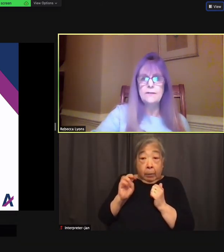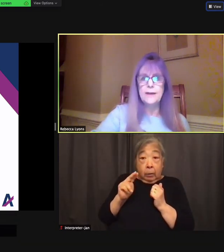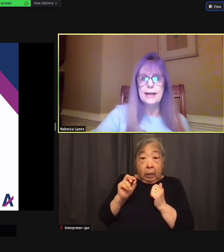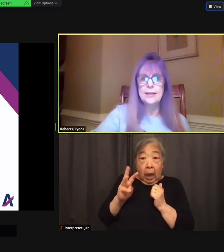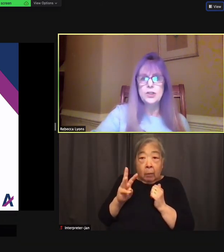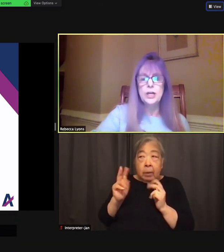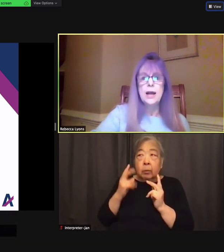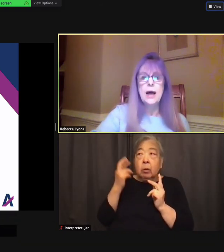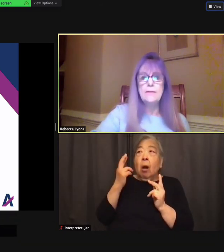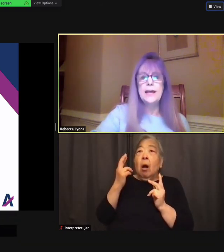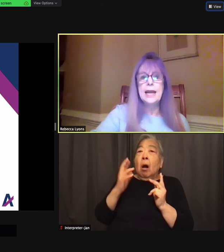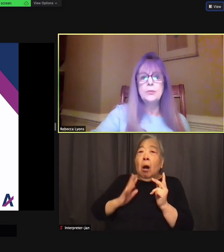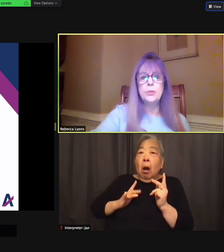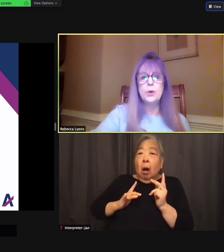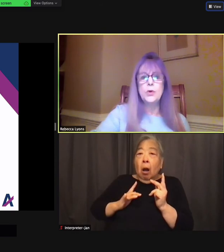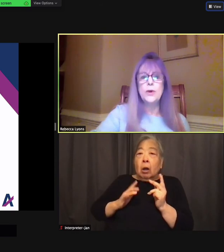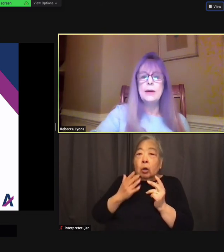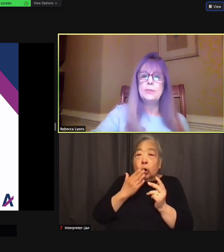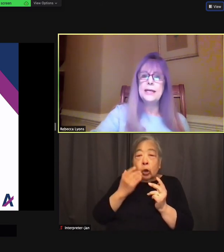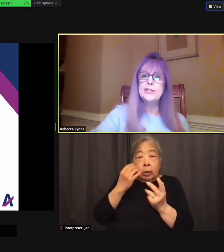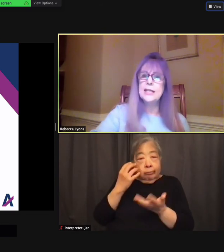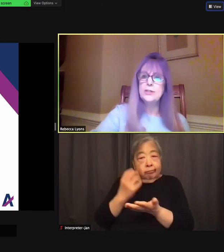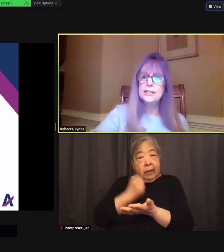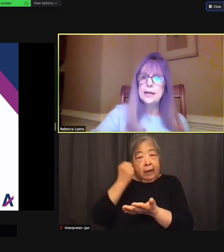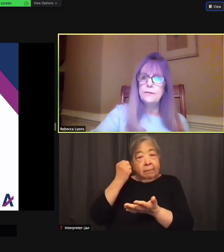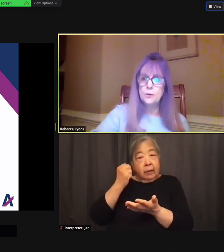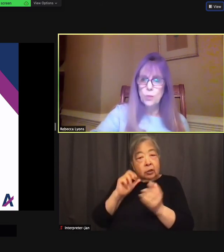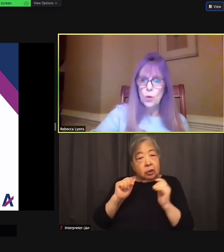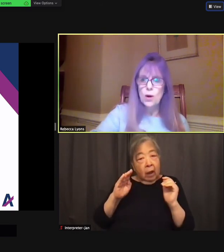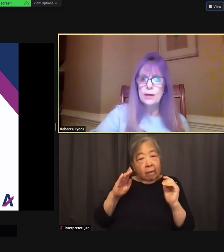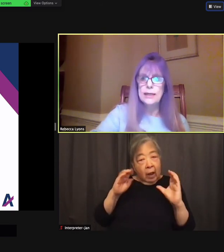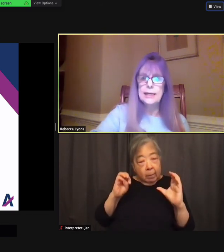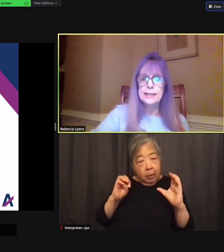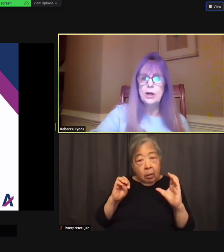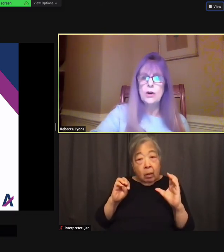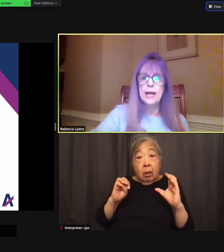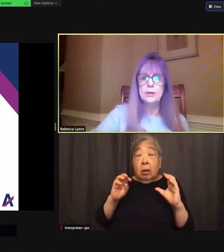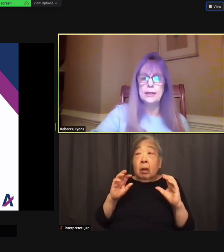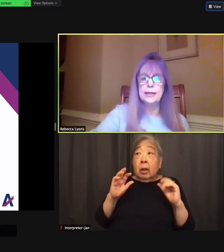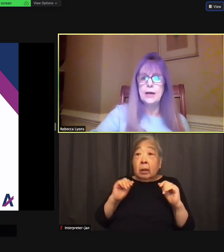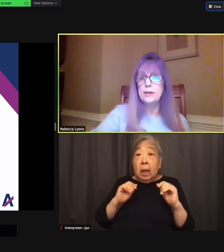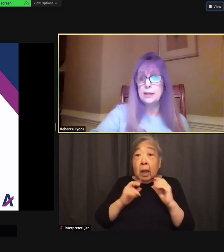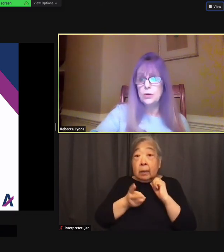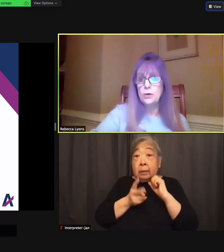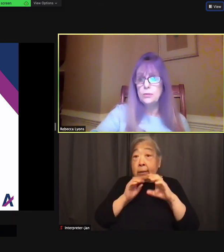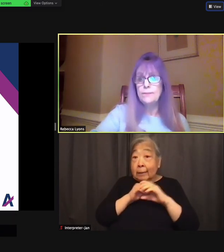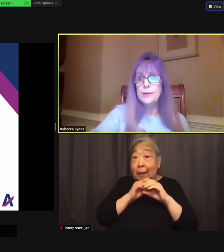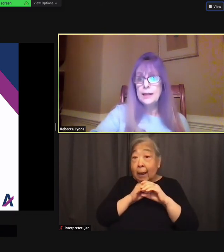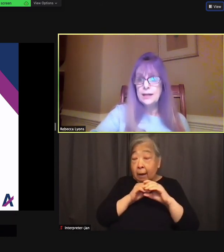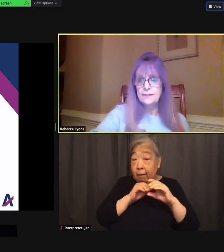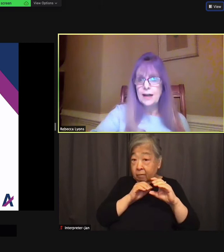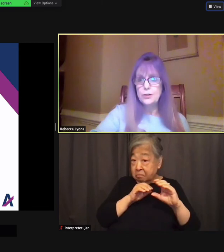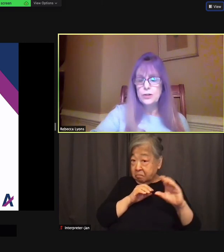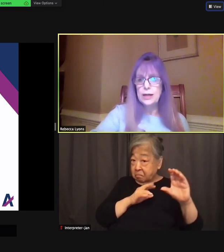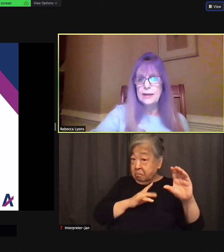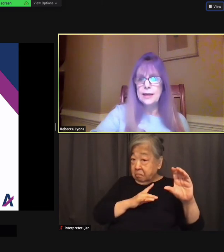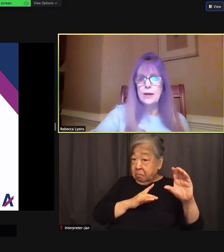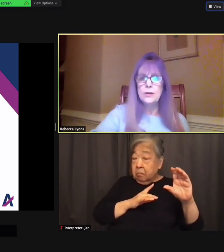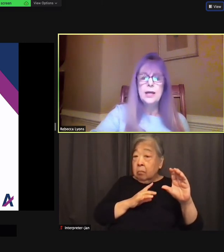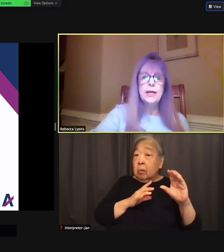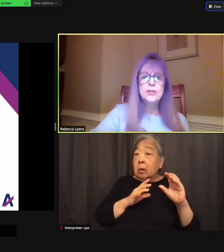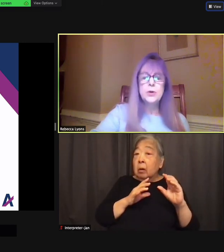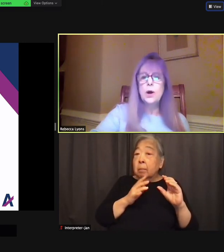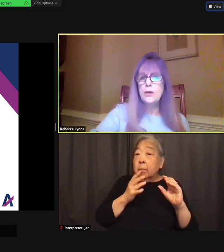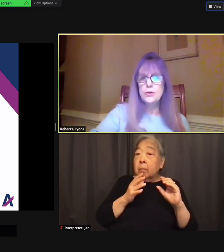take advantage of the ABLE program because they could save for more in their ABLE account than they could in a 529